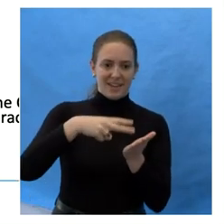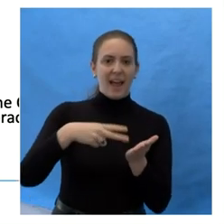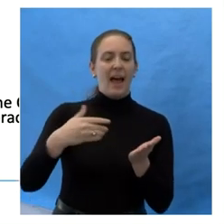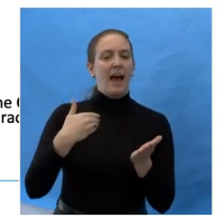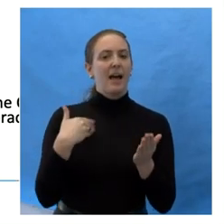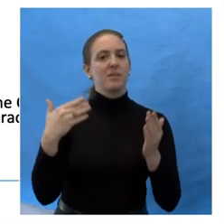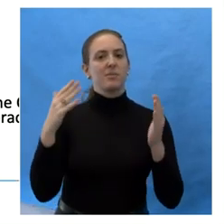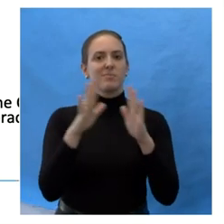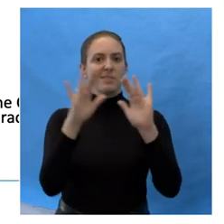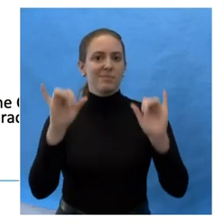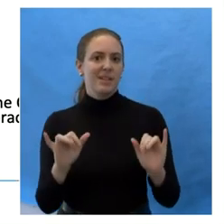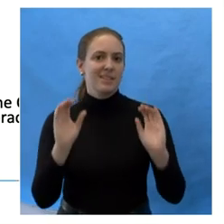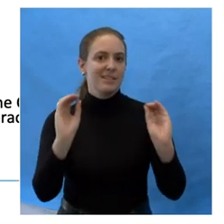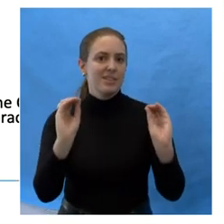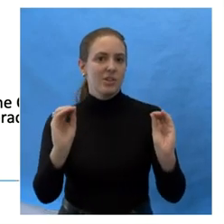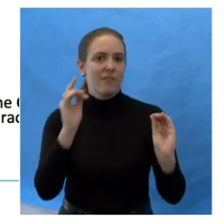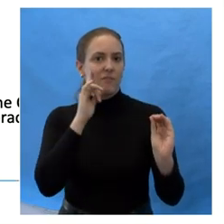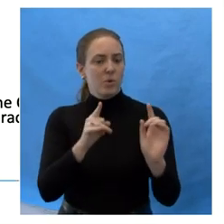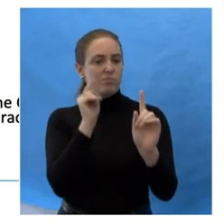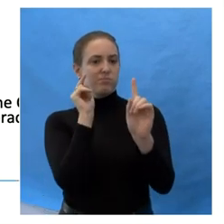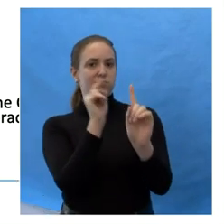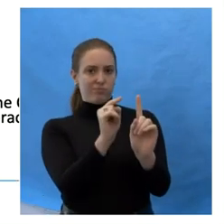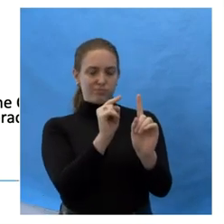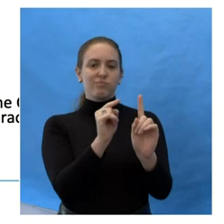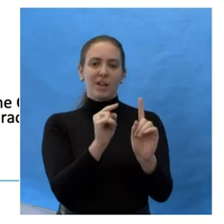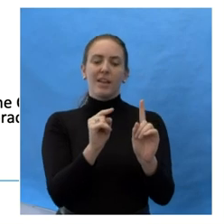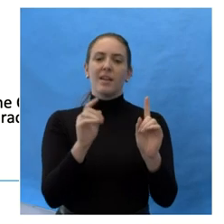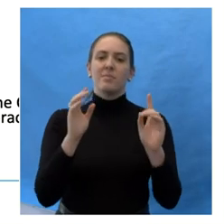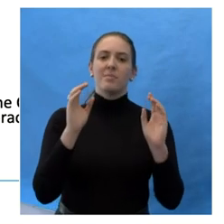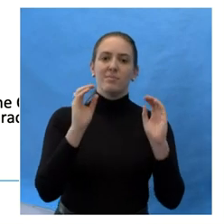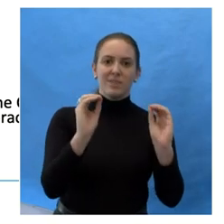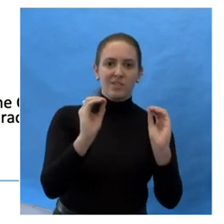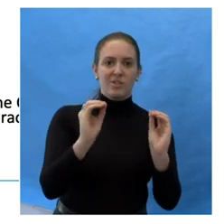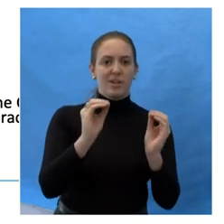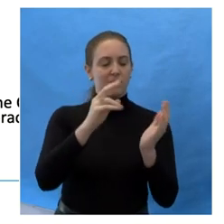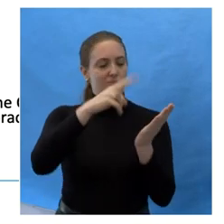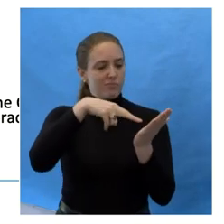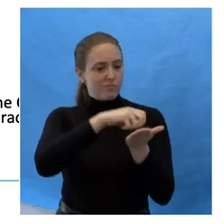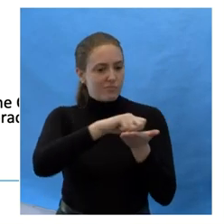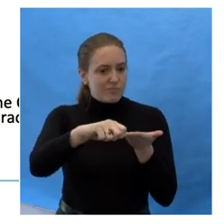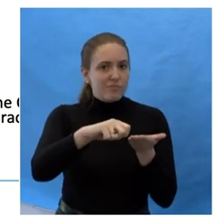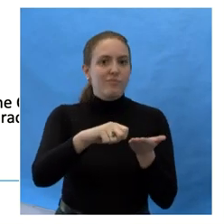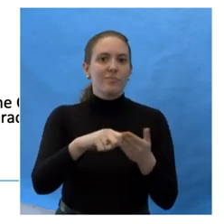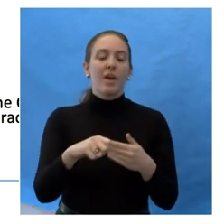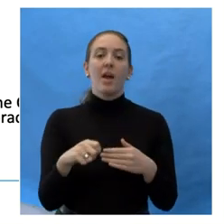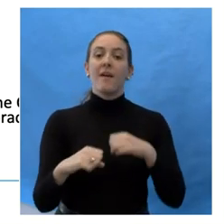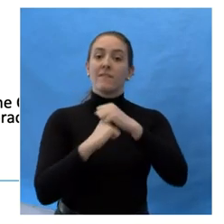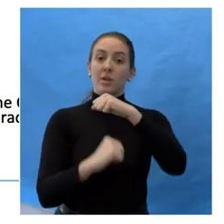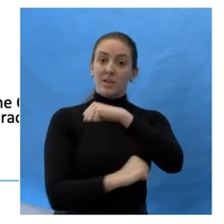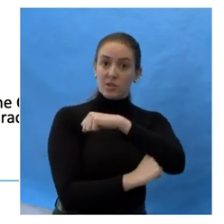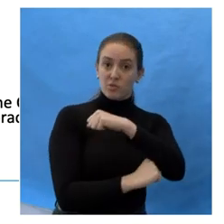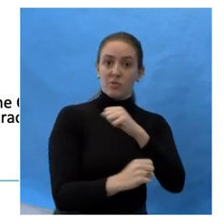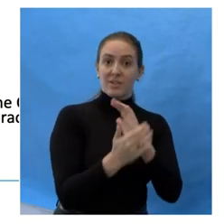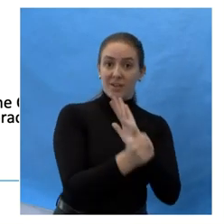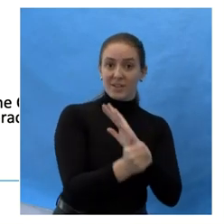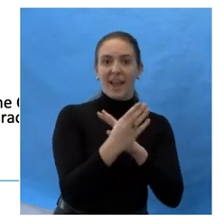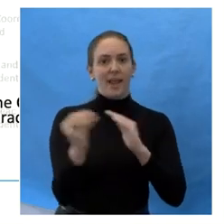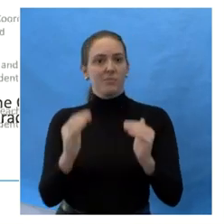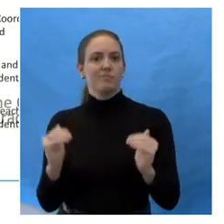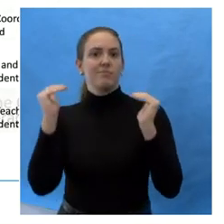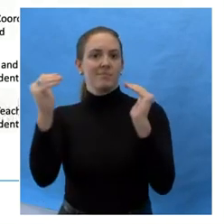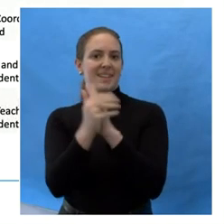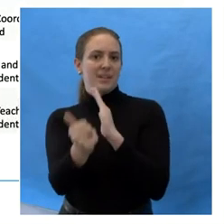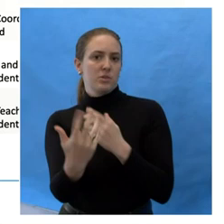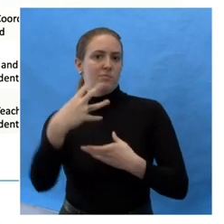the critical components of literacy, including both foundational skills and high-level literacy skills. Next slide,